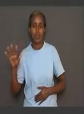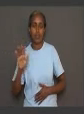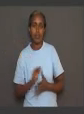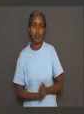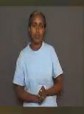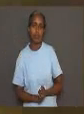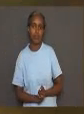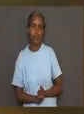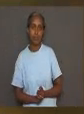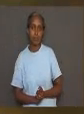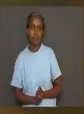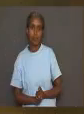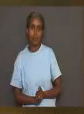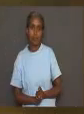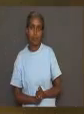5.